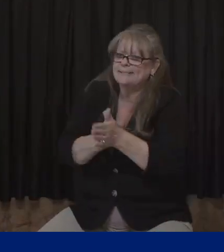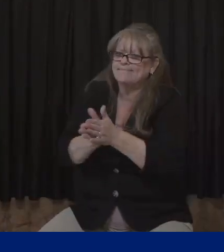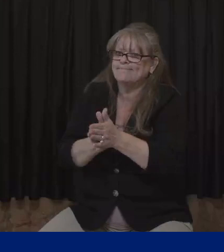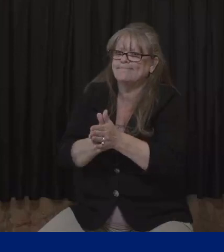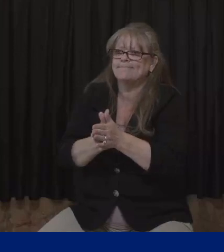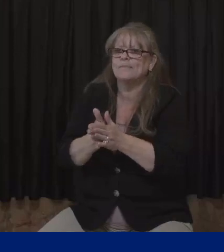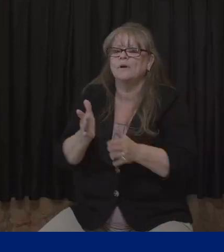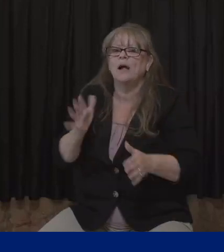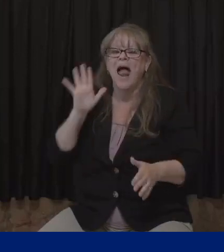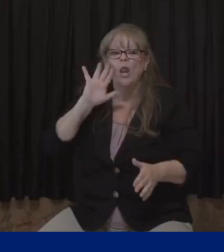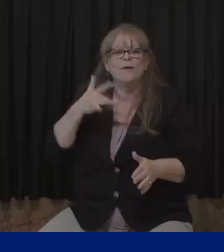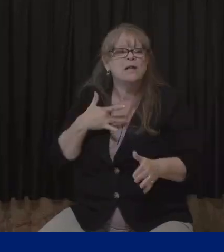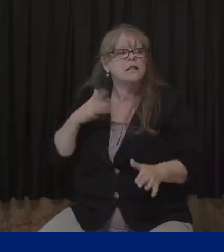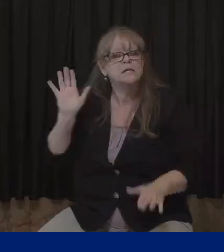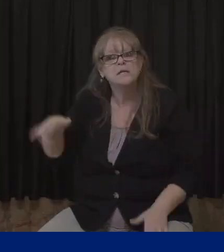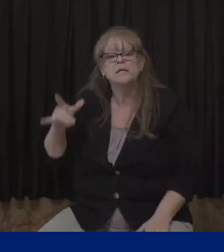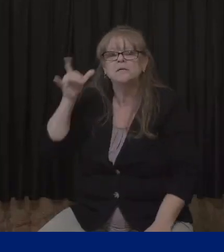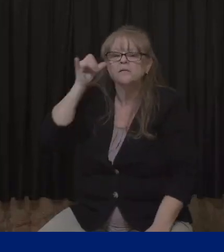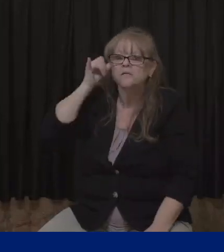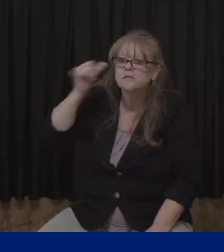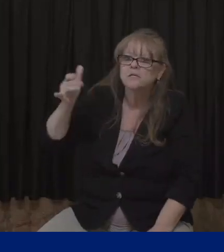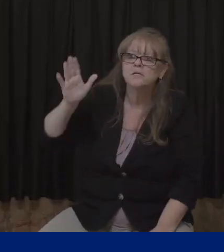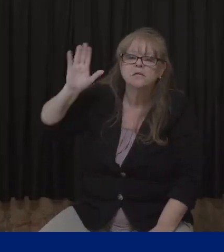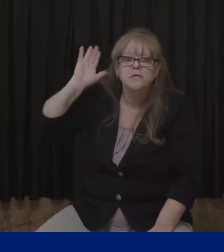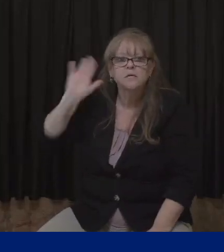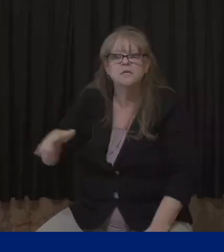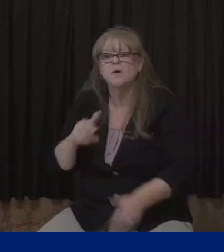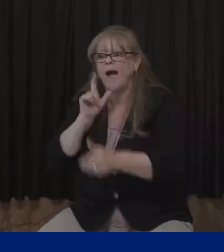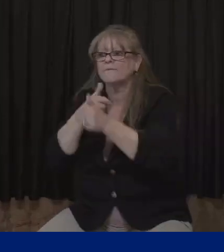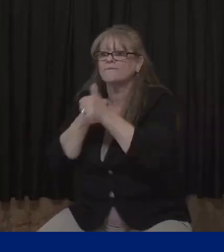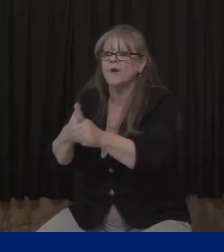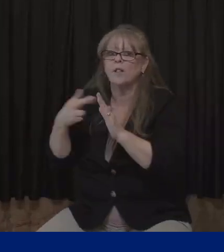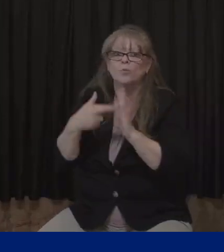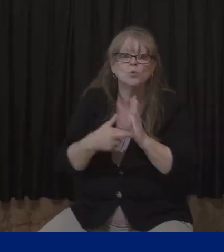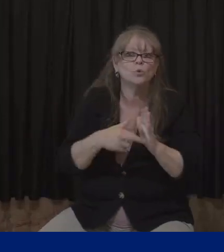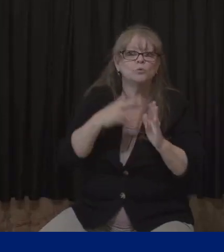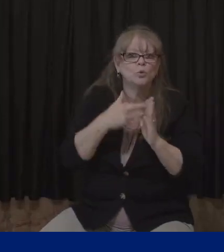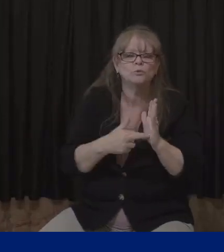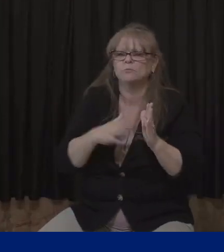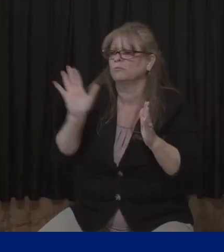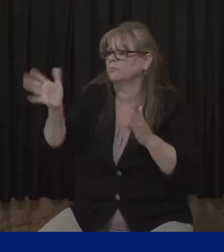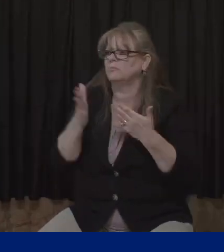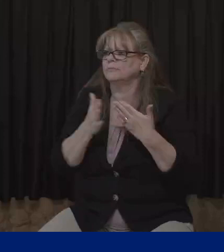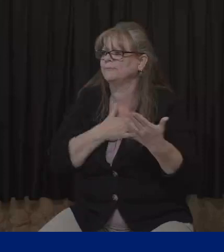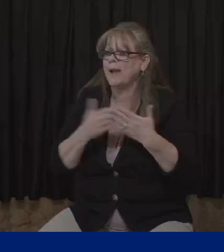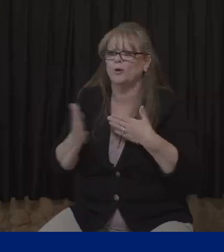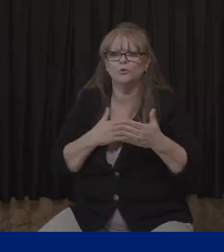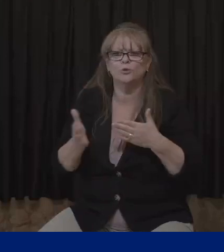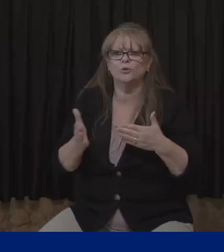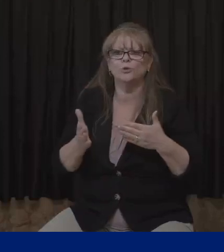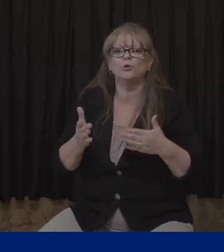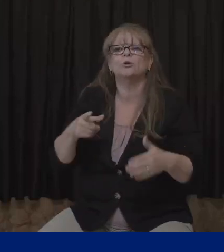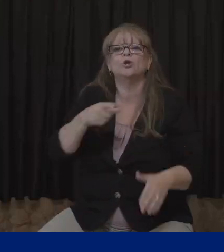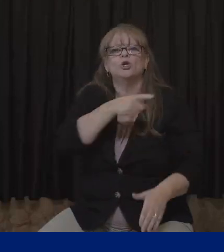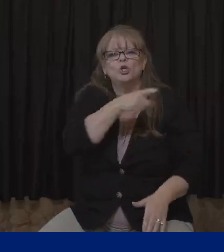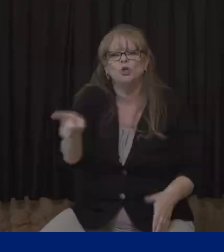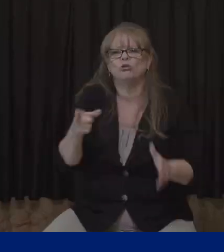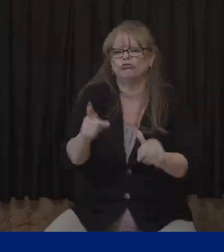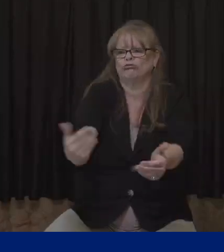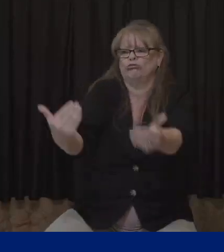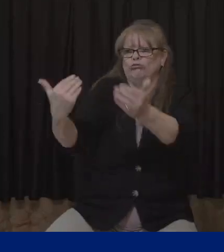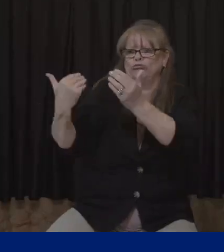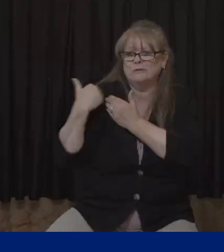you think that they don't go far enough. We all need to do our best to be able to practice social distancing and wear masks when we're